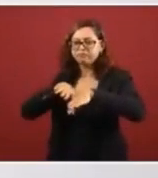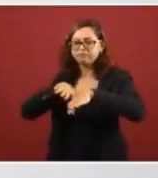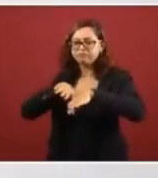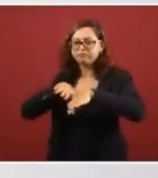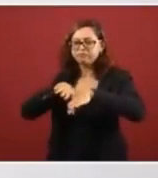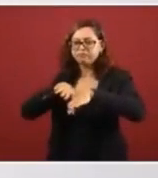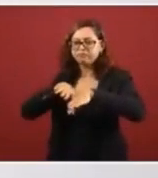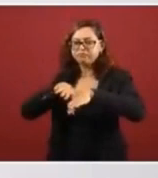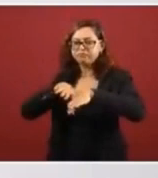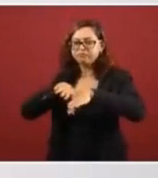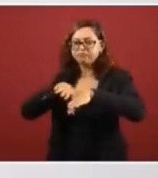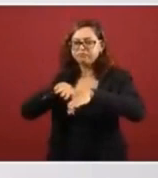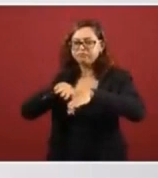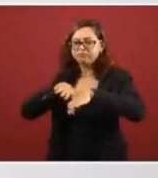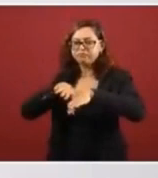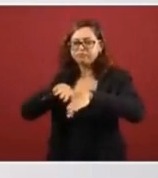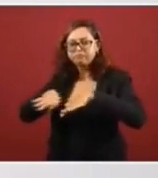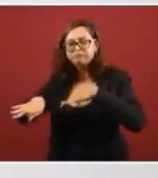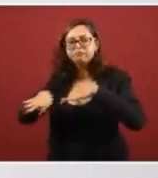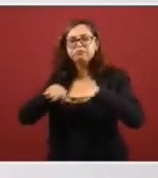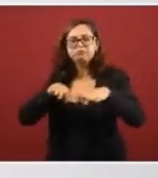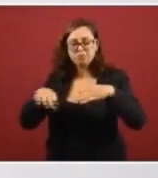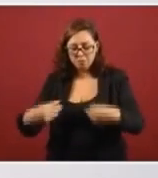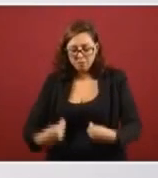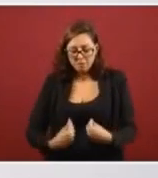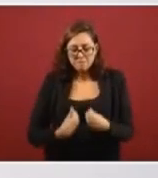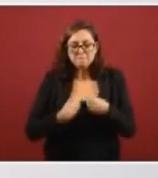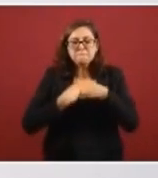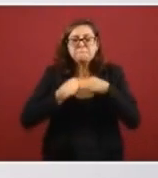resigning themselves to live